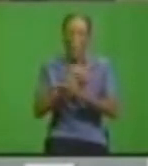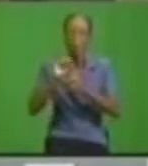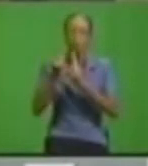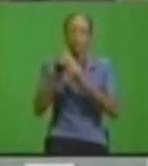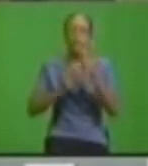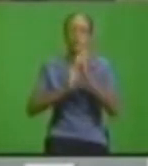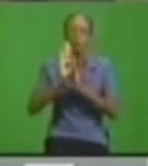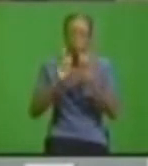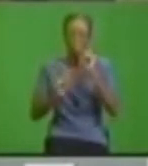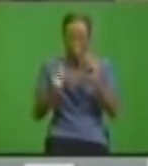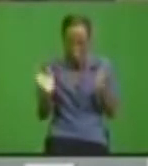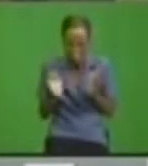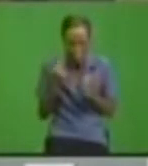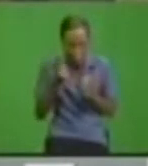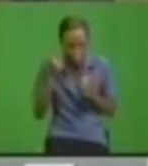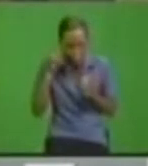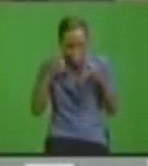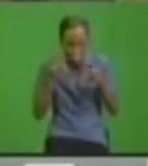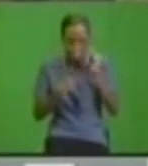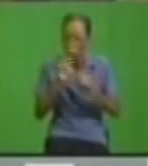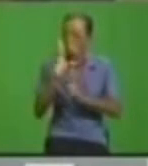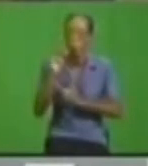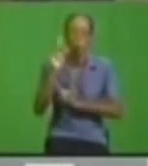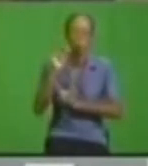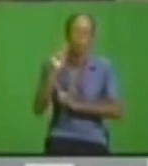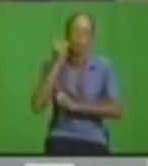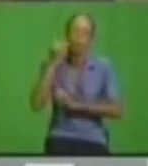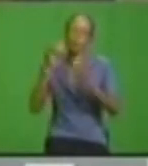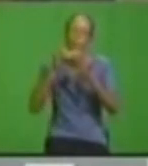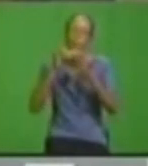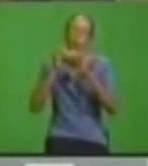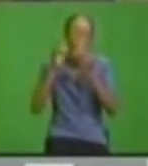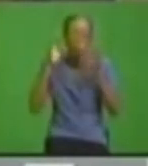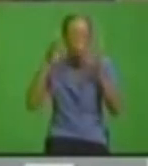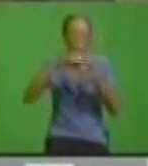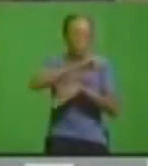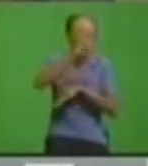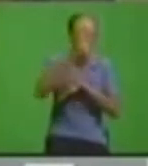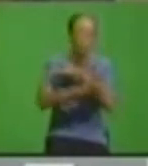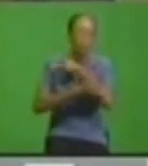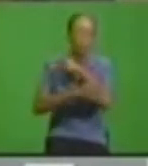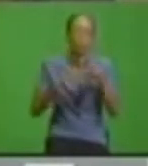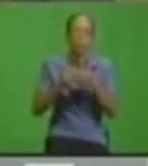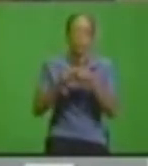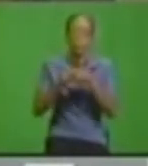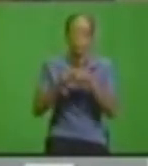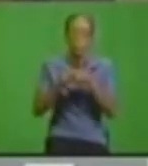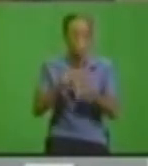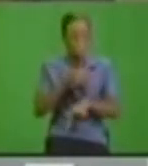development of Trinidad and Tobago. This is why, Mrs. Manning and the rest of the